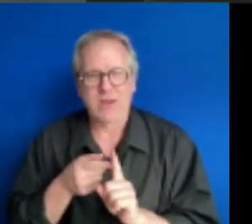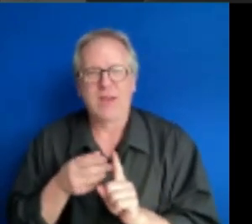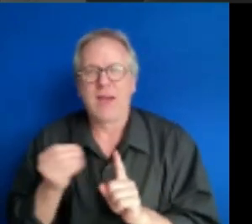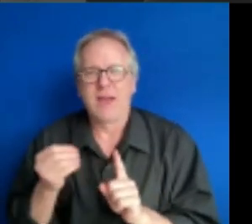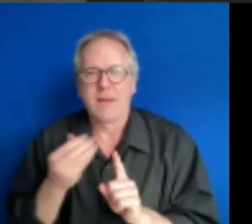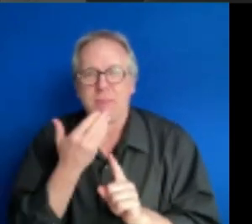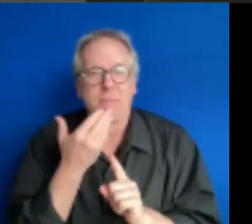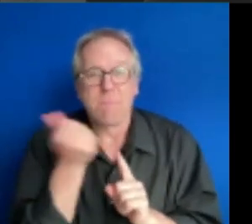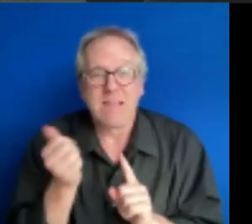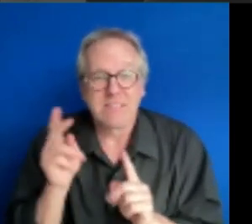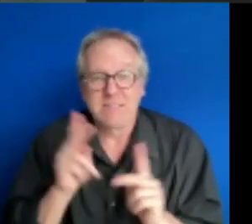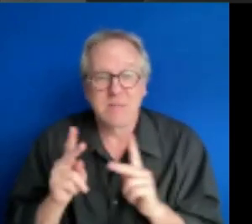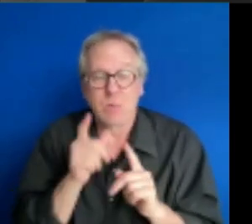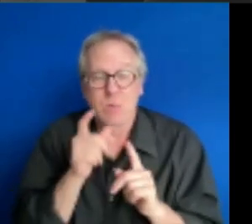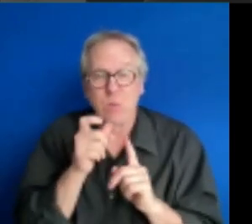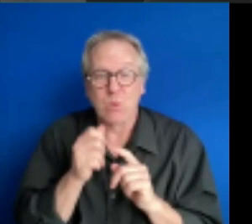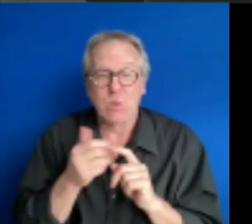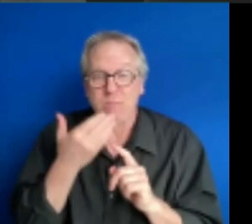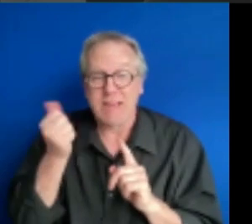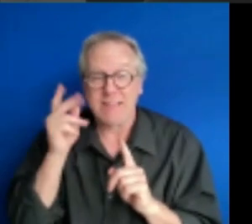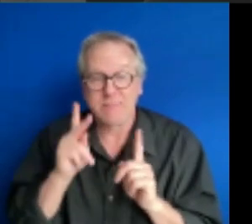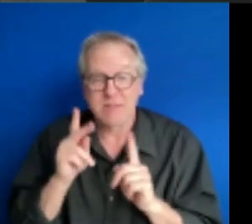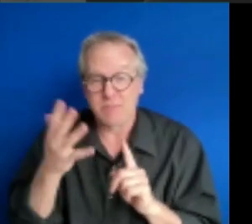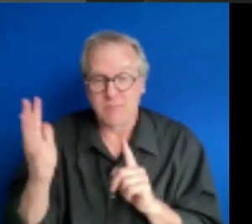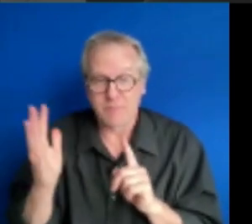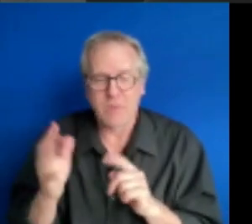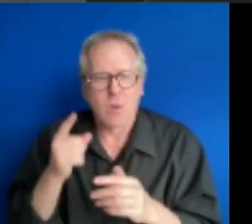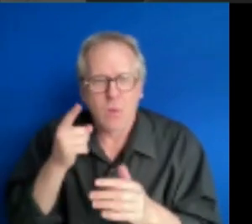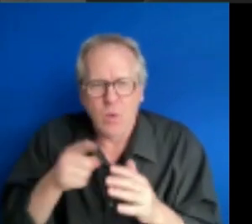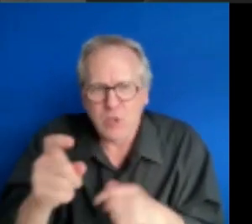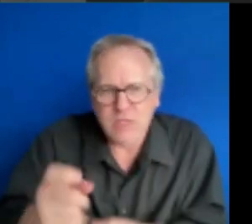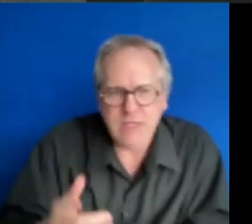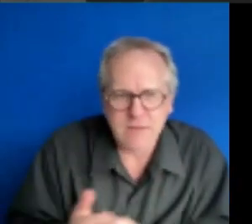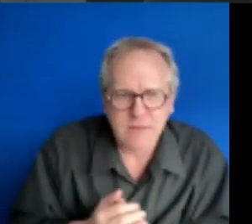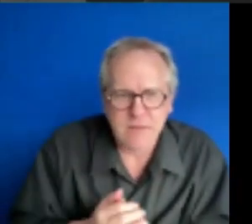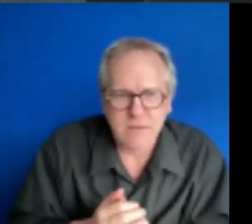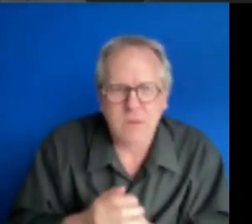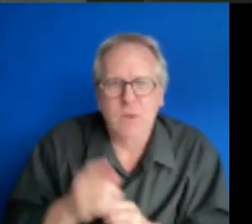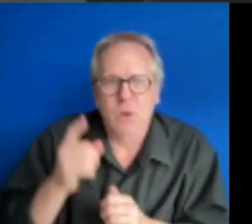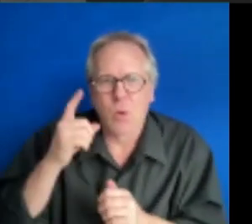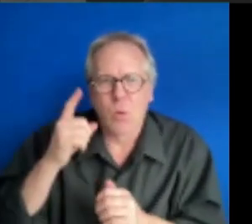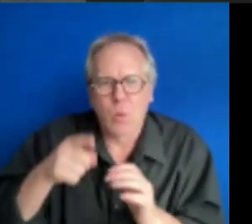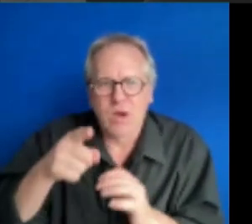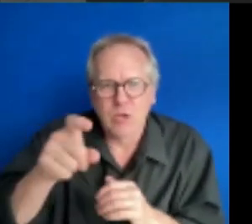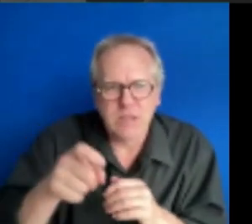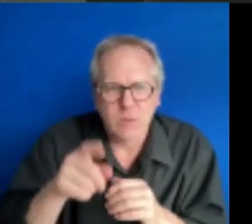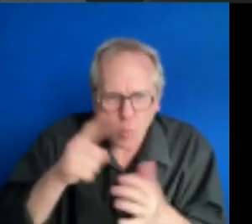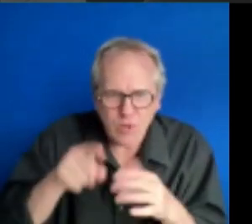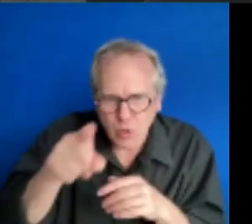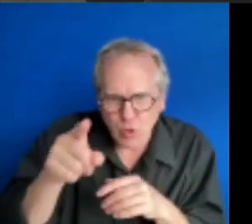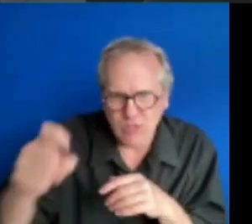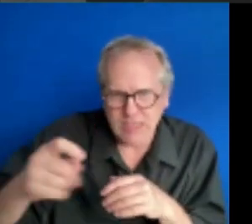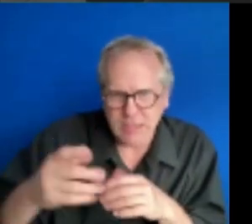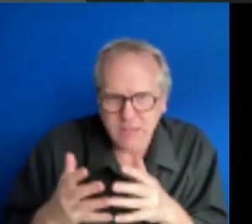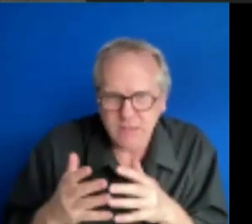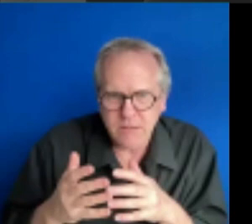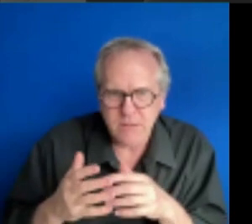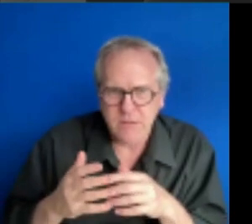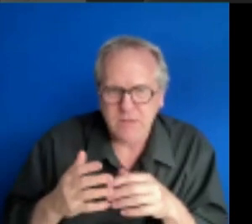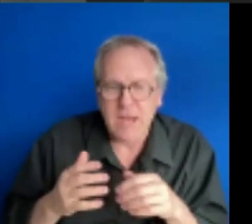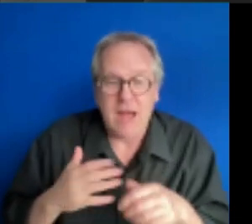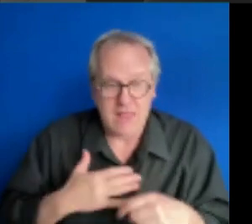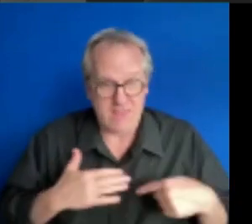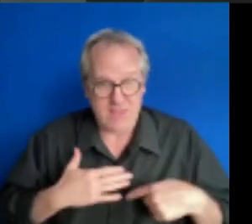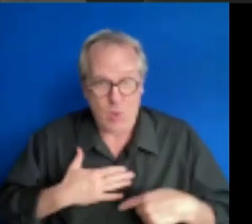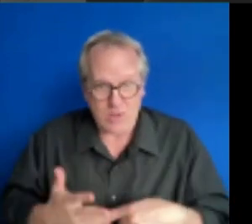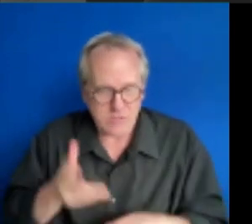the best people are the ones who ask you, what do you need? What do you need? And then are willing to hear what you